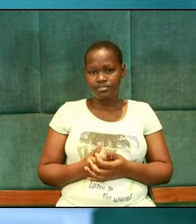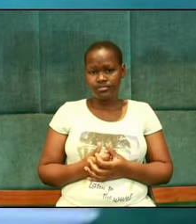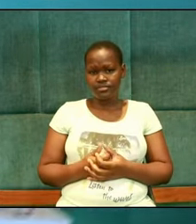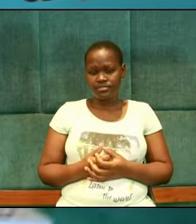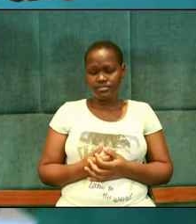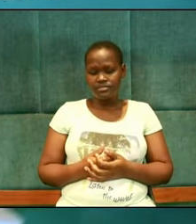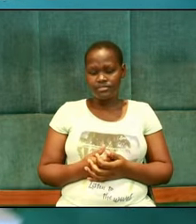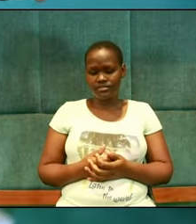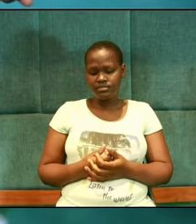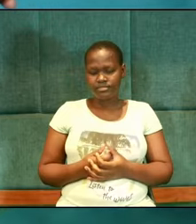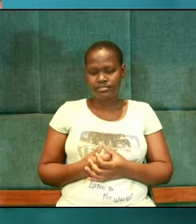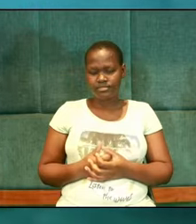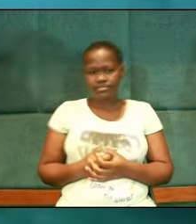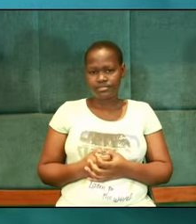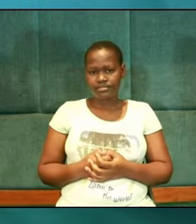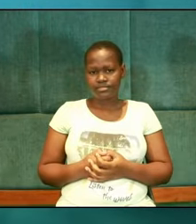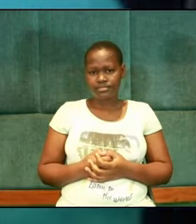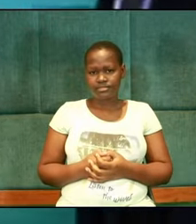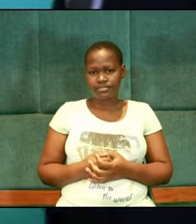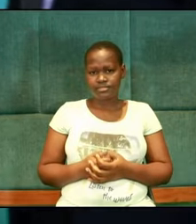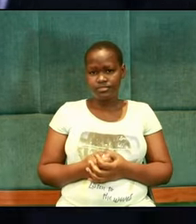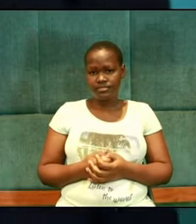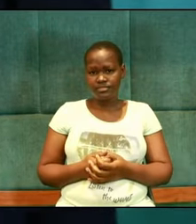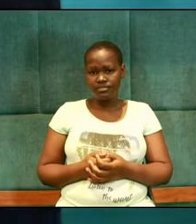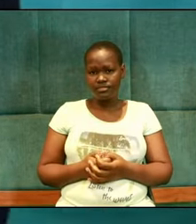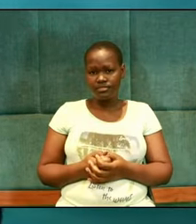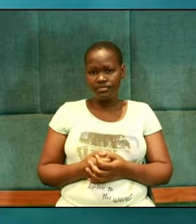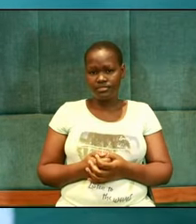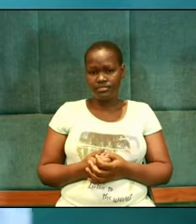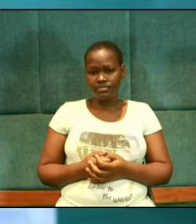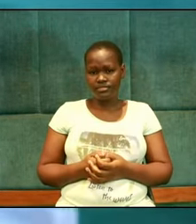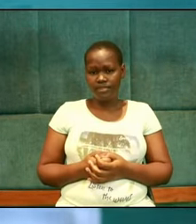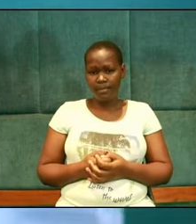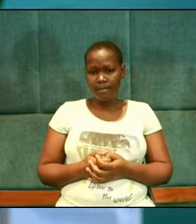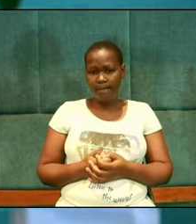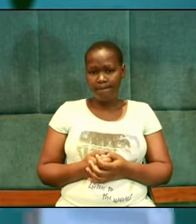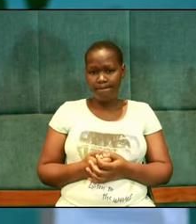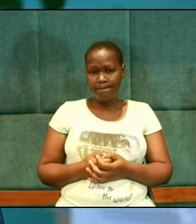Can you play yesterday's song for me? Quietly. Yesterday's song.